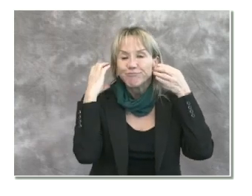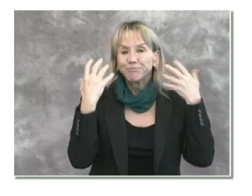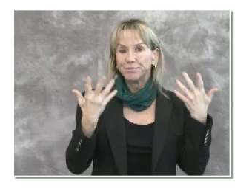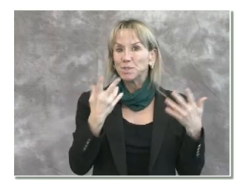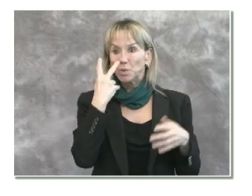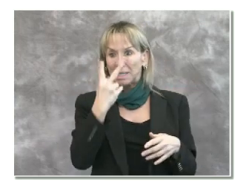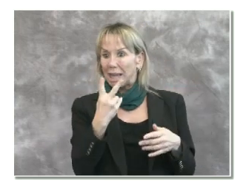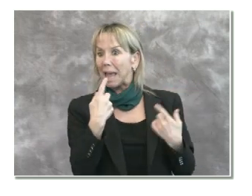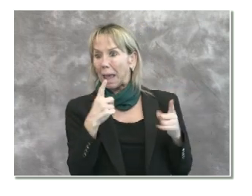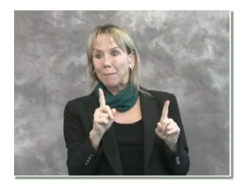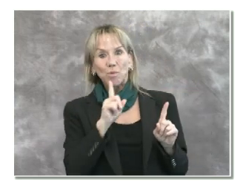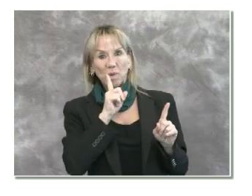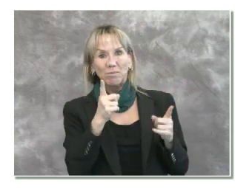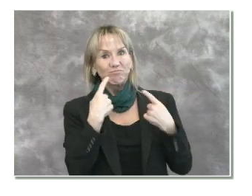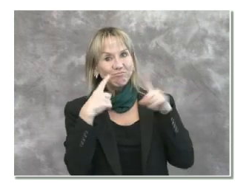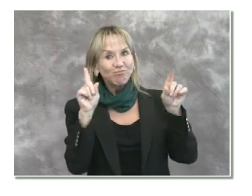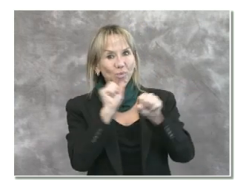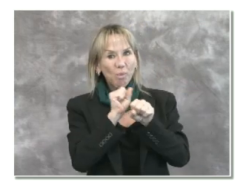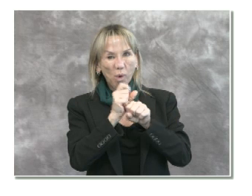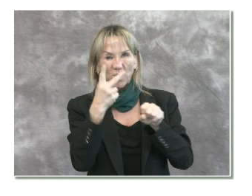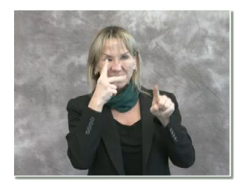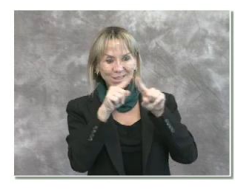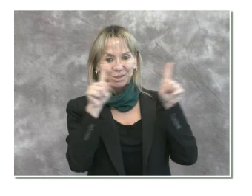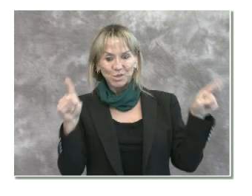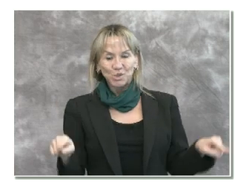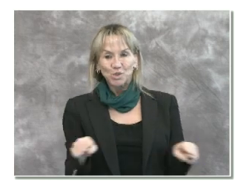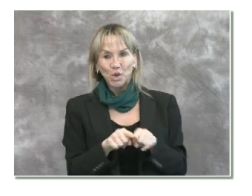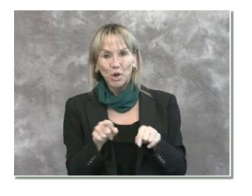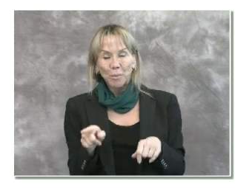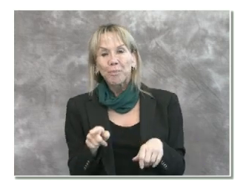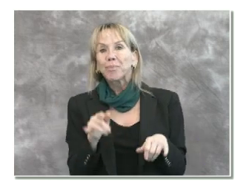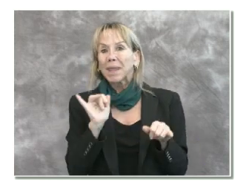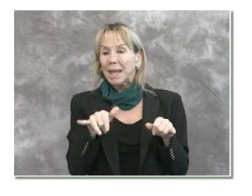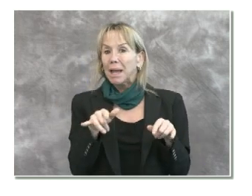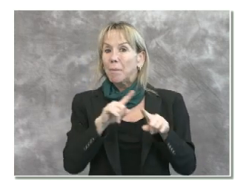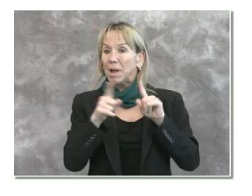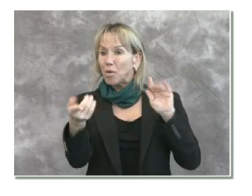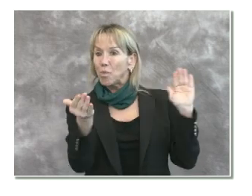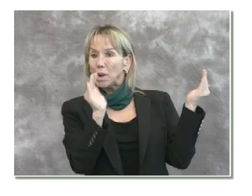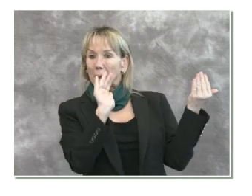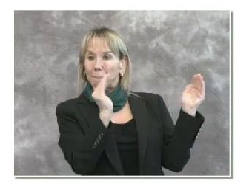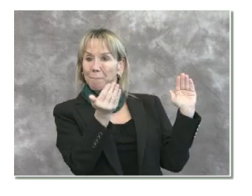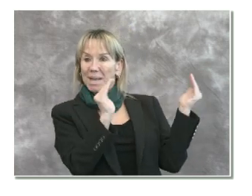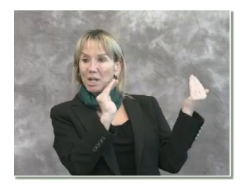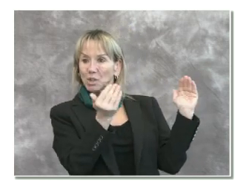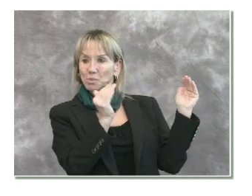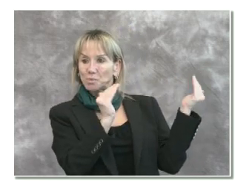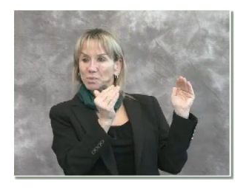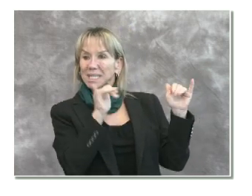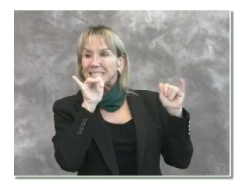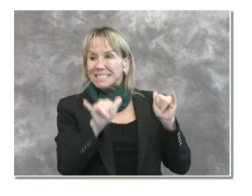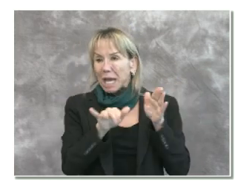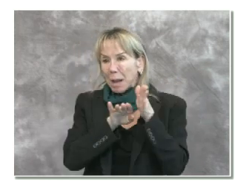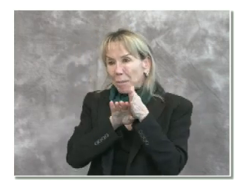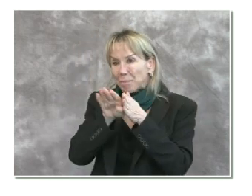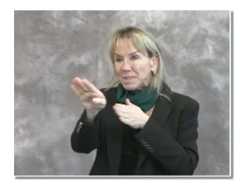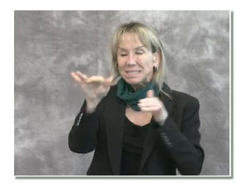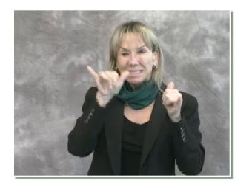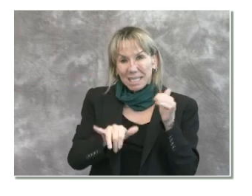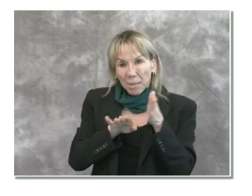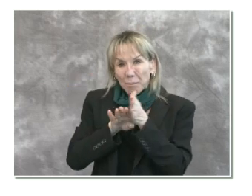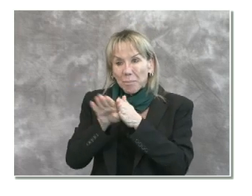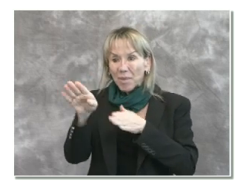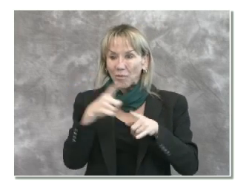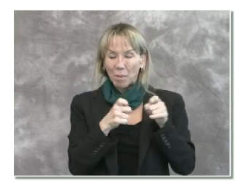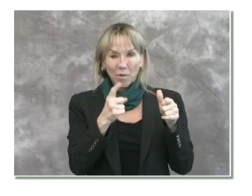had. But if you compare San Diego County to Singapore on the same trajectory and timeline from the first